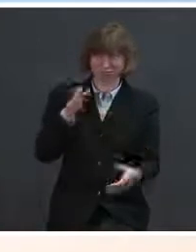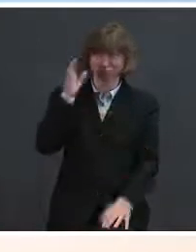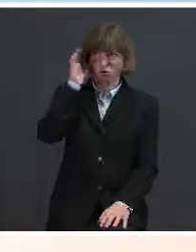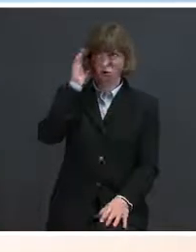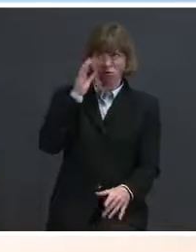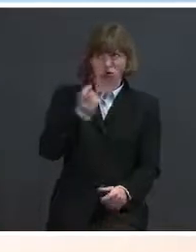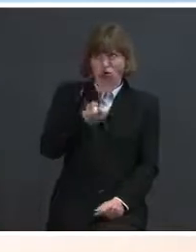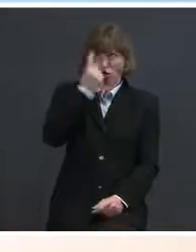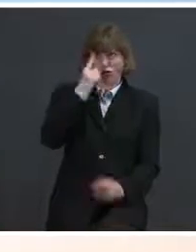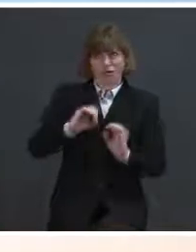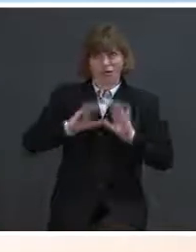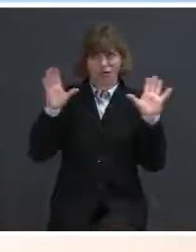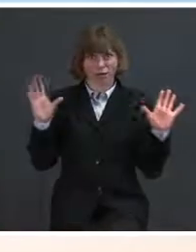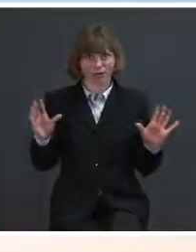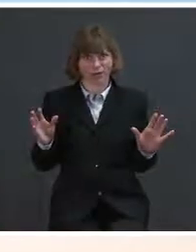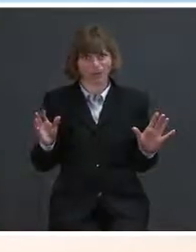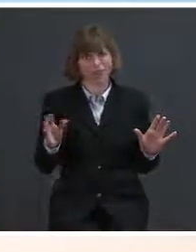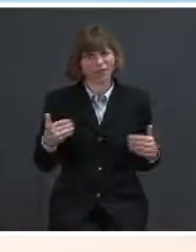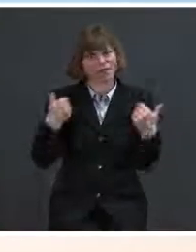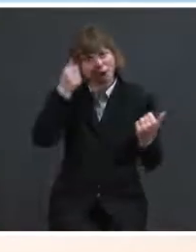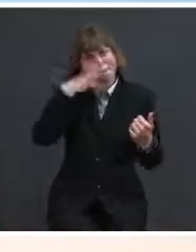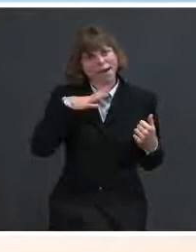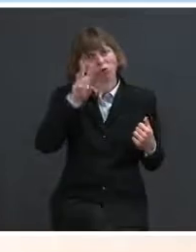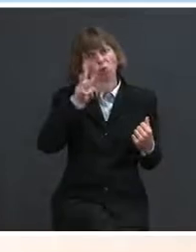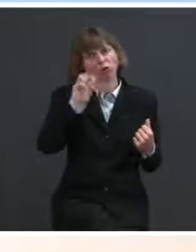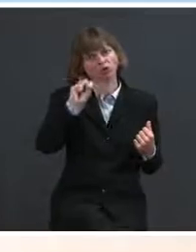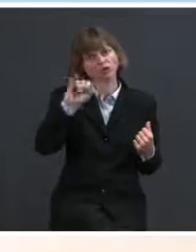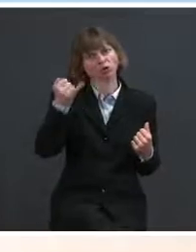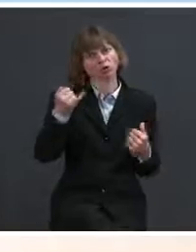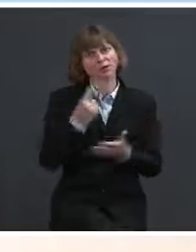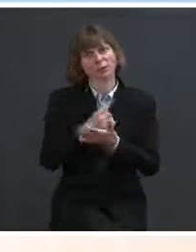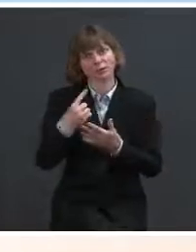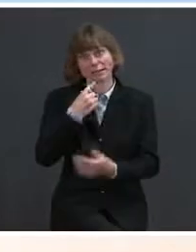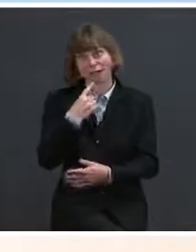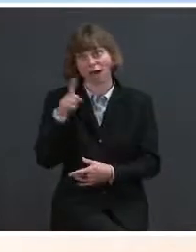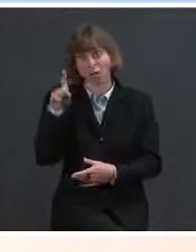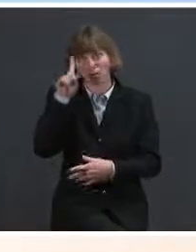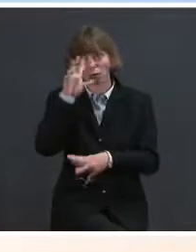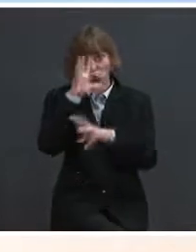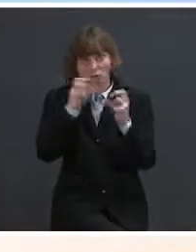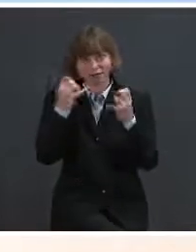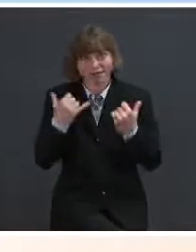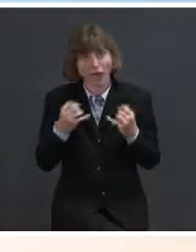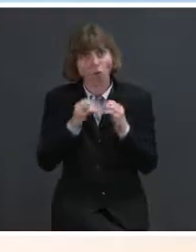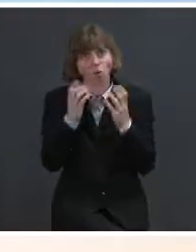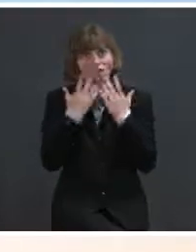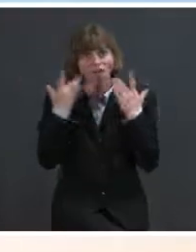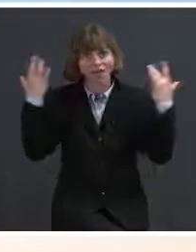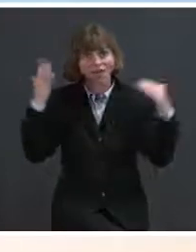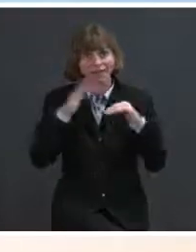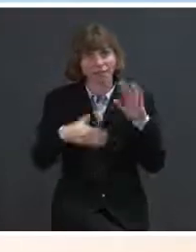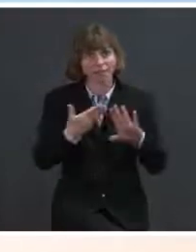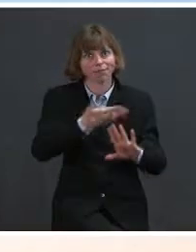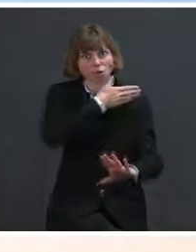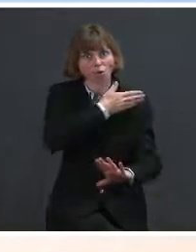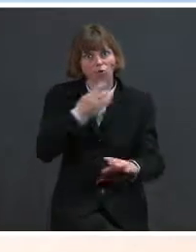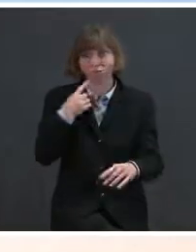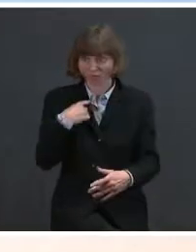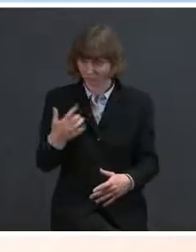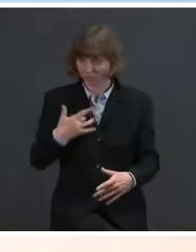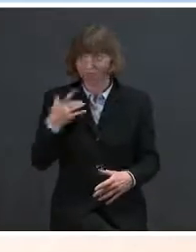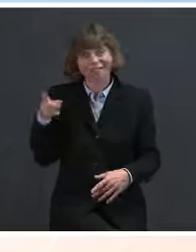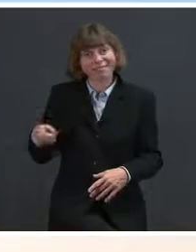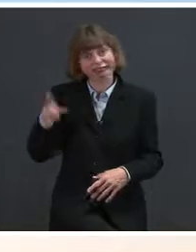quoted in the Wall Street Journal this week who said that this president seems more friendly to him than the prior one, and he believes he'll be able to come to the United States on that